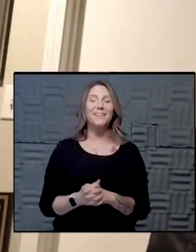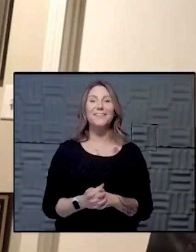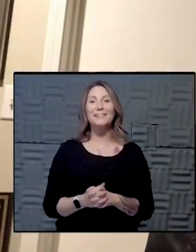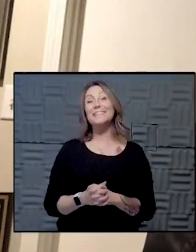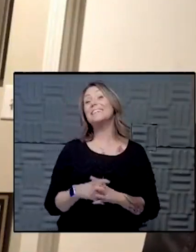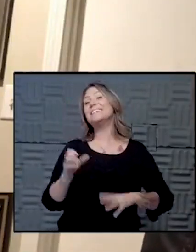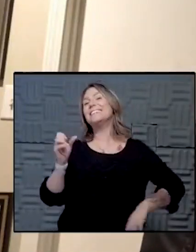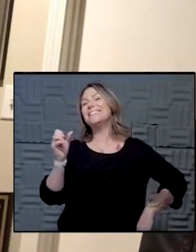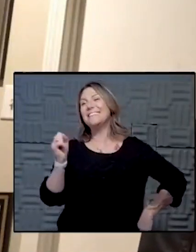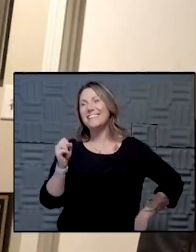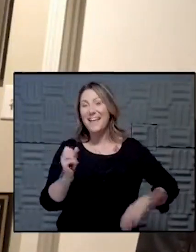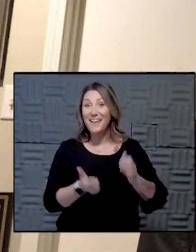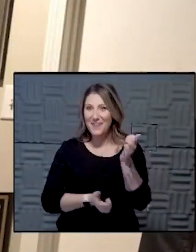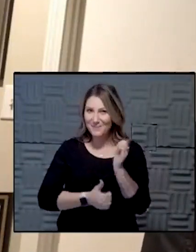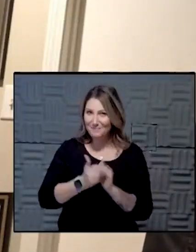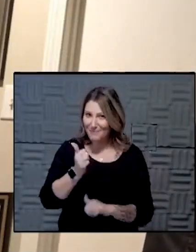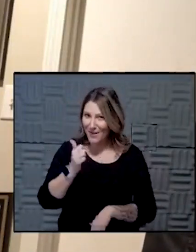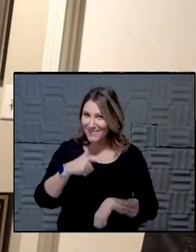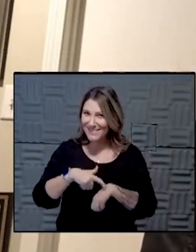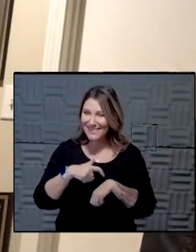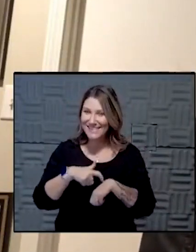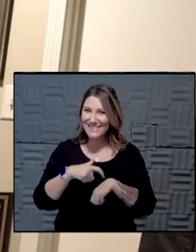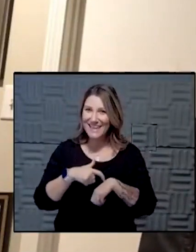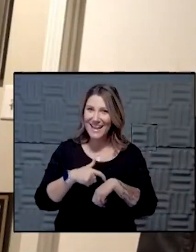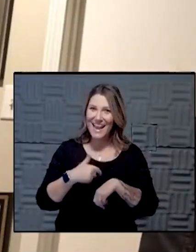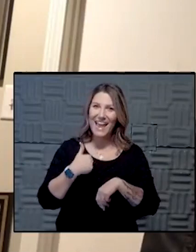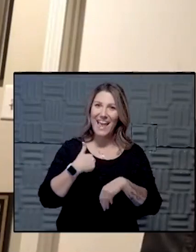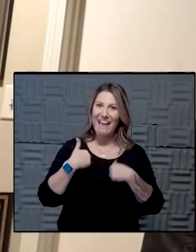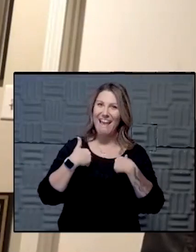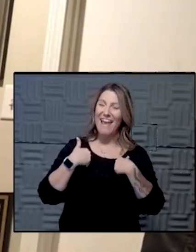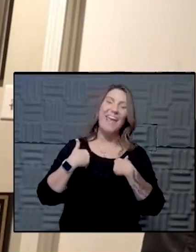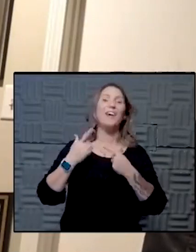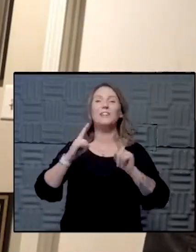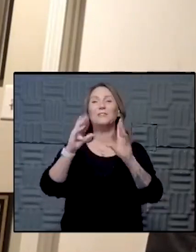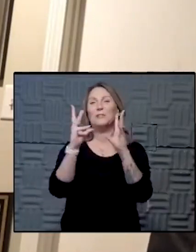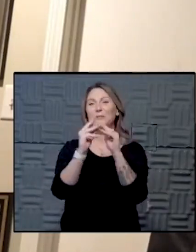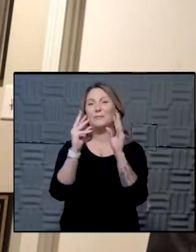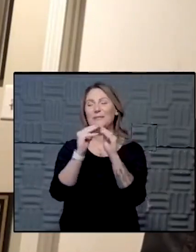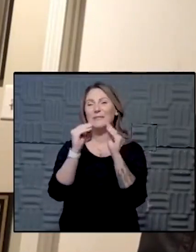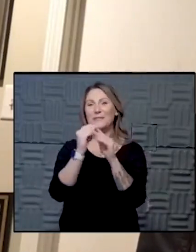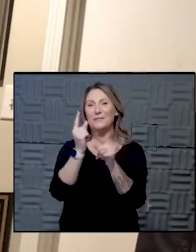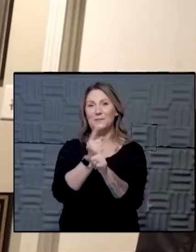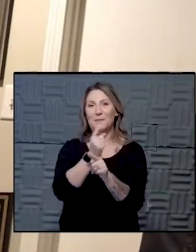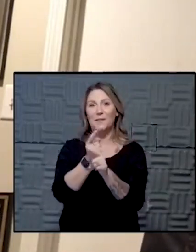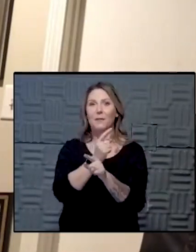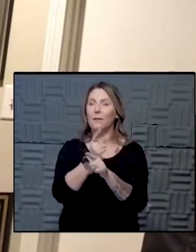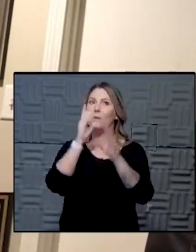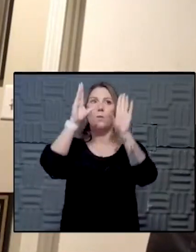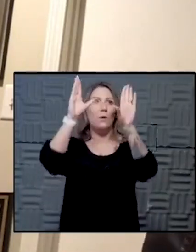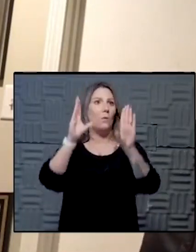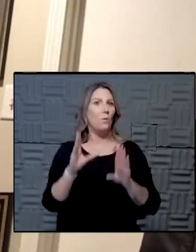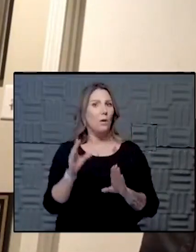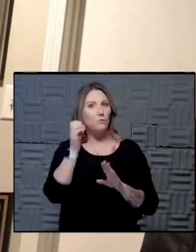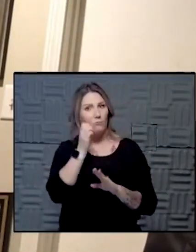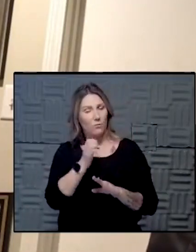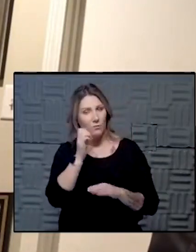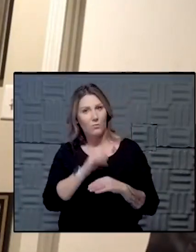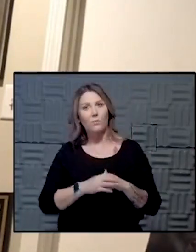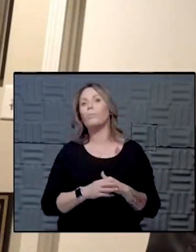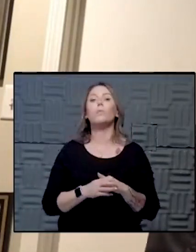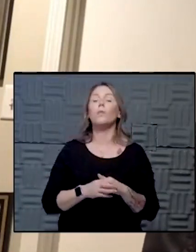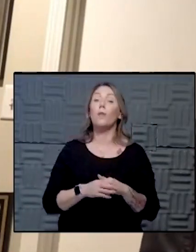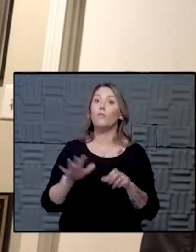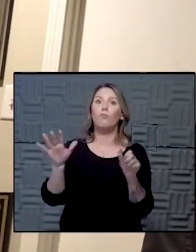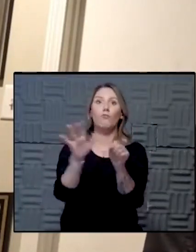Yeah, I do most of the time. I have them in meetings on a regular basis, and they are all very wonderful girls, and they are